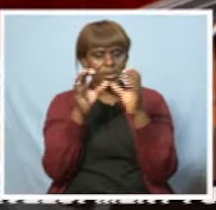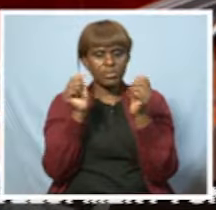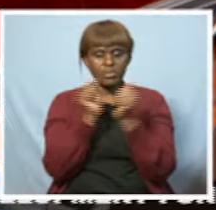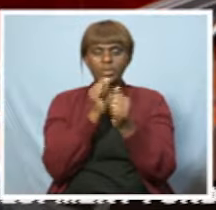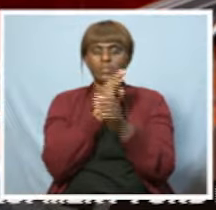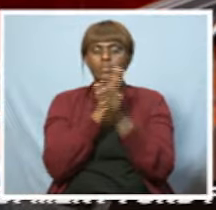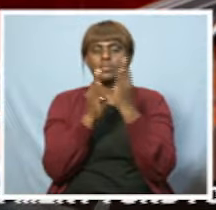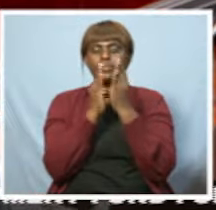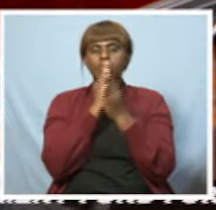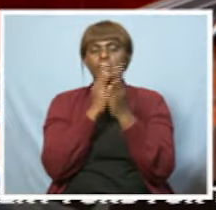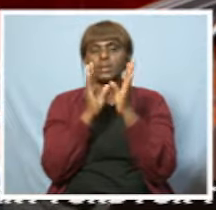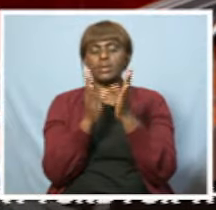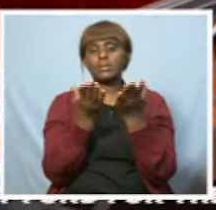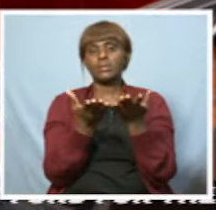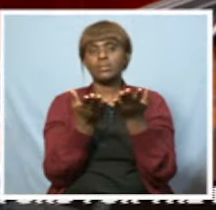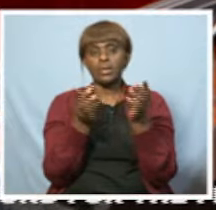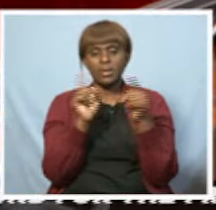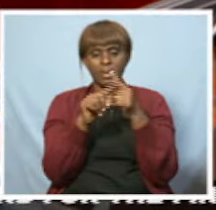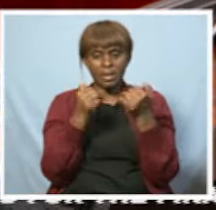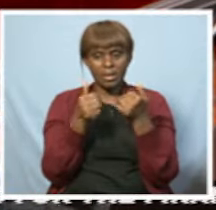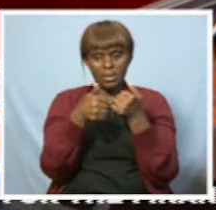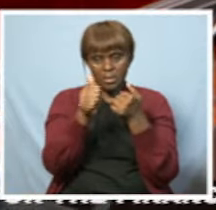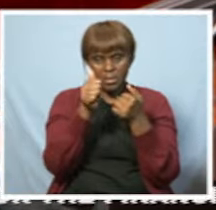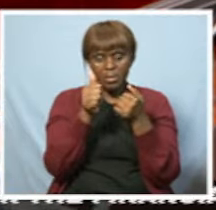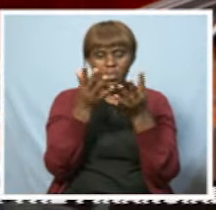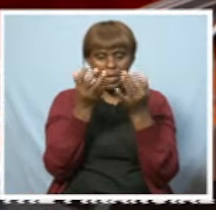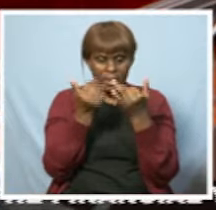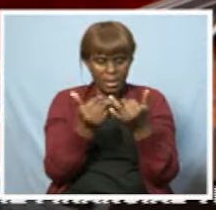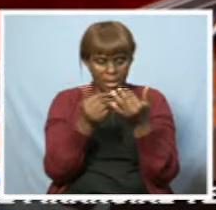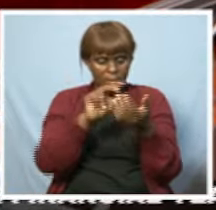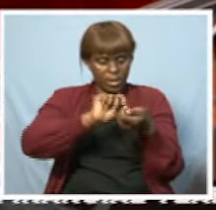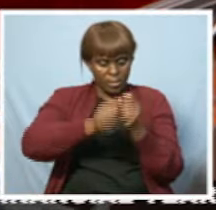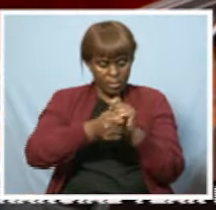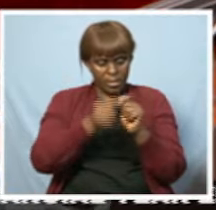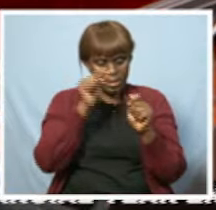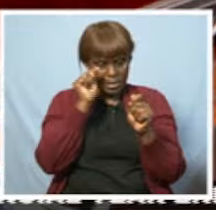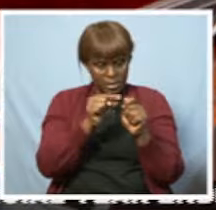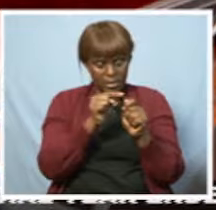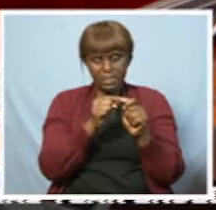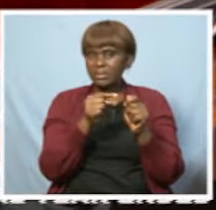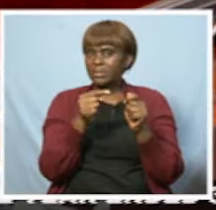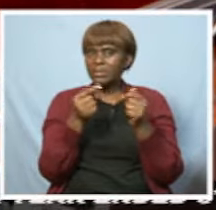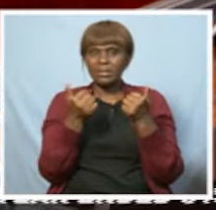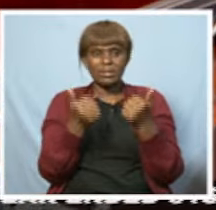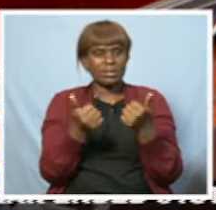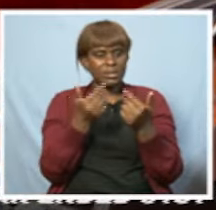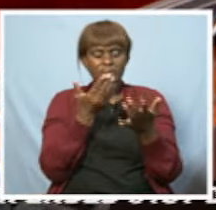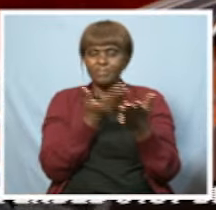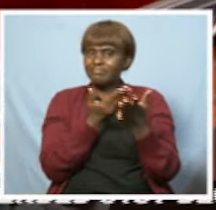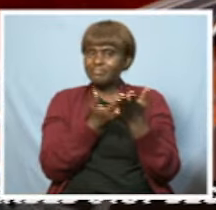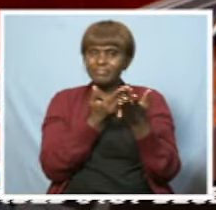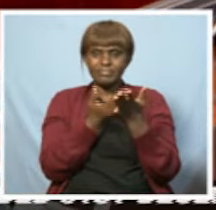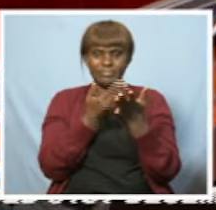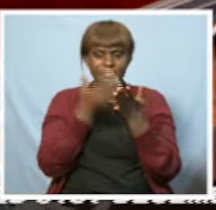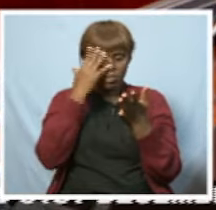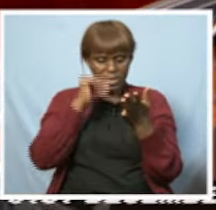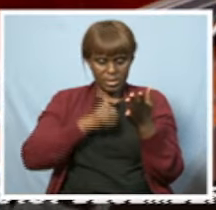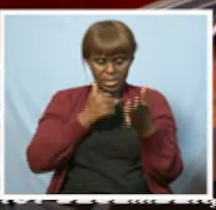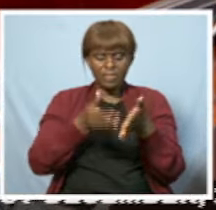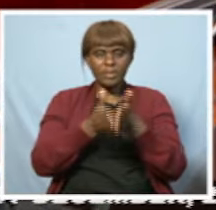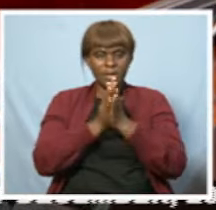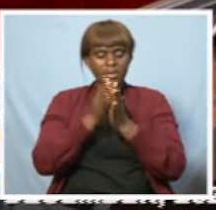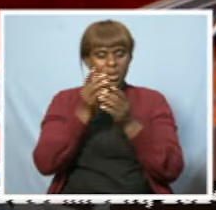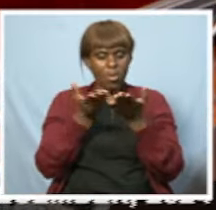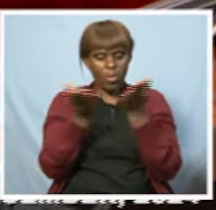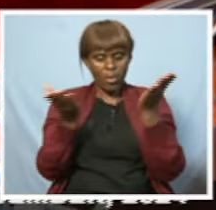contractor. Yet you want to amend this casually. And this is why we are asking,